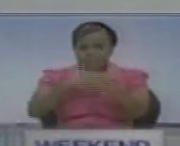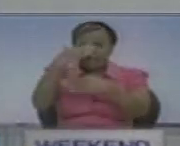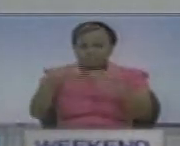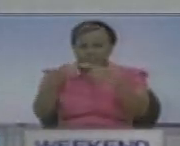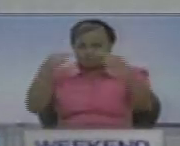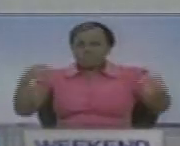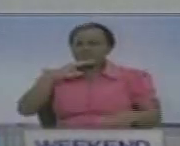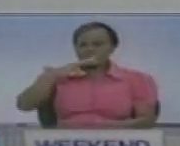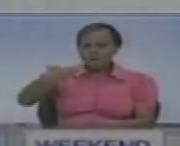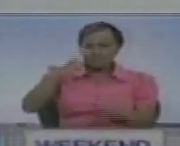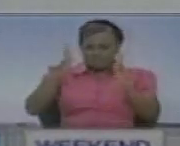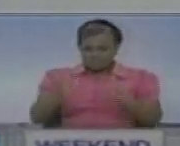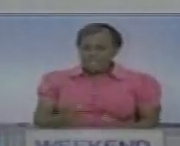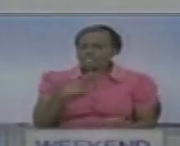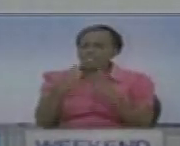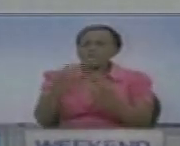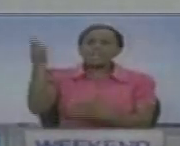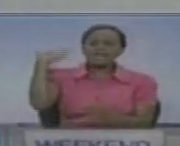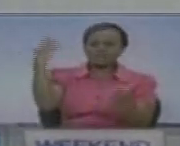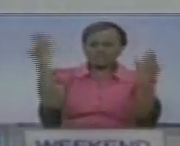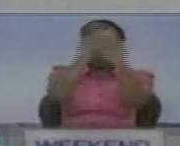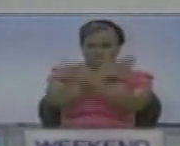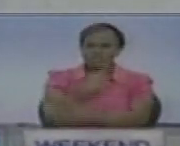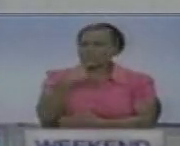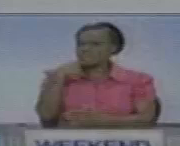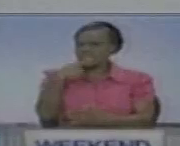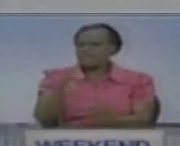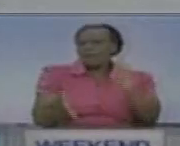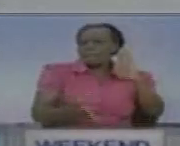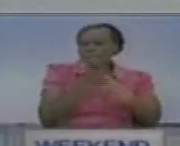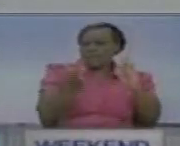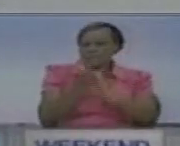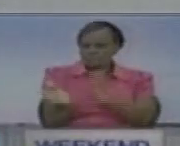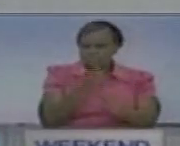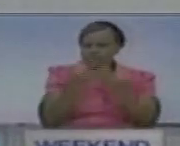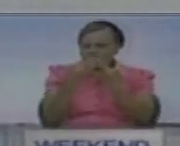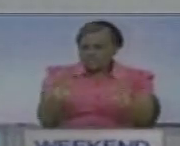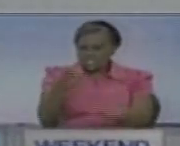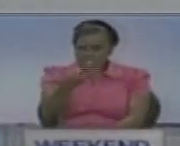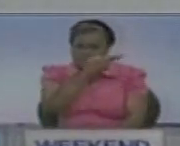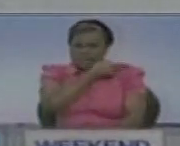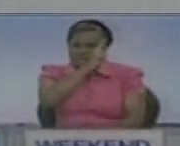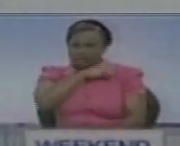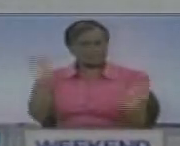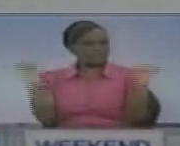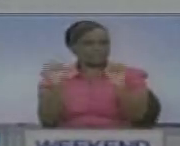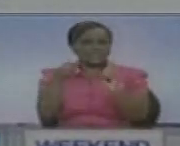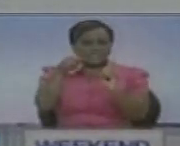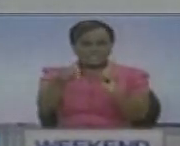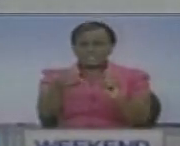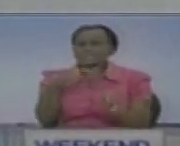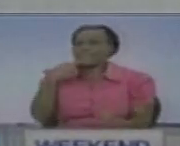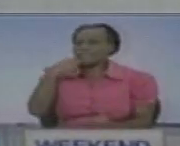spokesman spoke to KTN last night, saying there wasn't any immediate plan to release the Kenyan pilot. That revelation by the